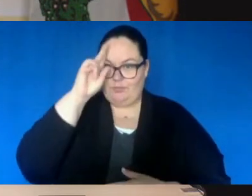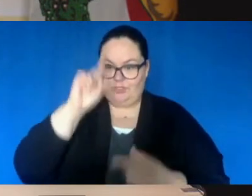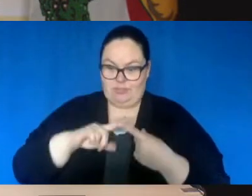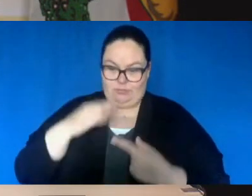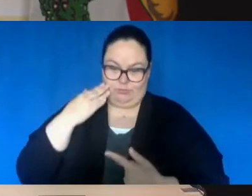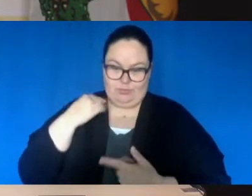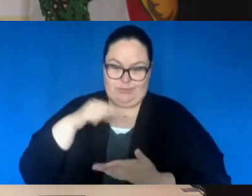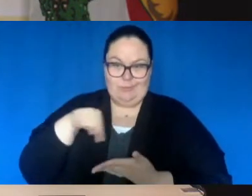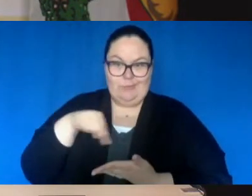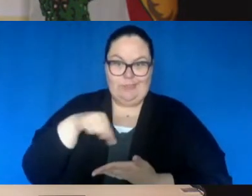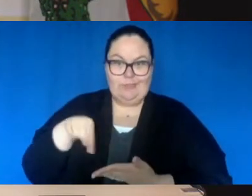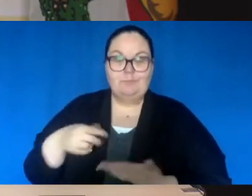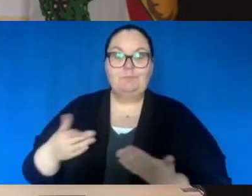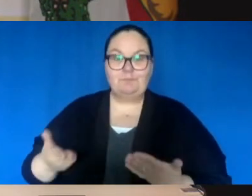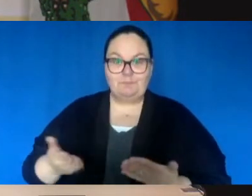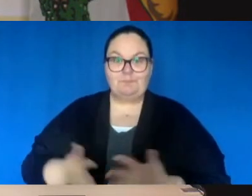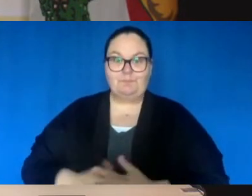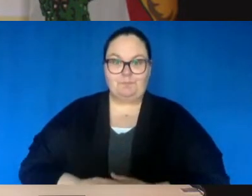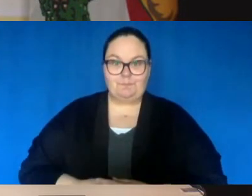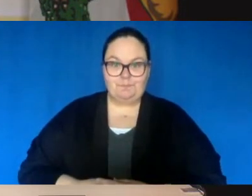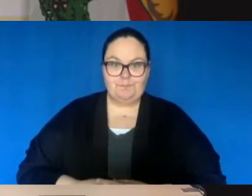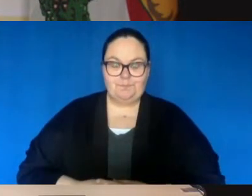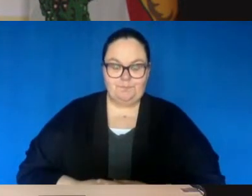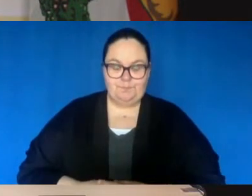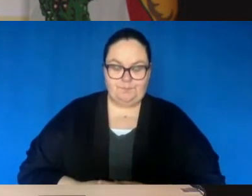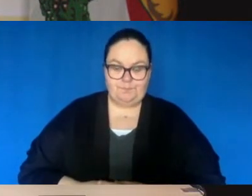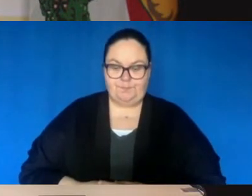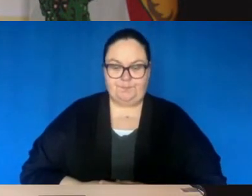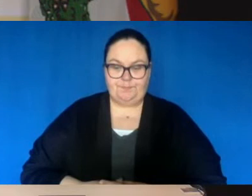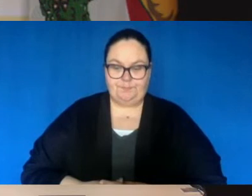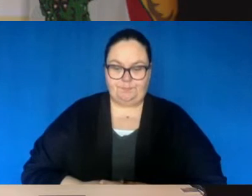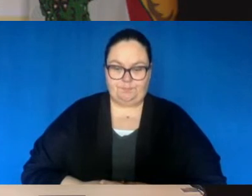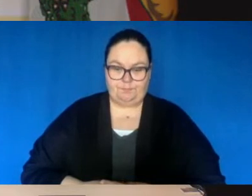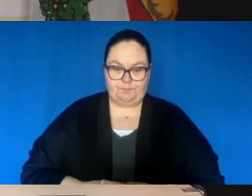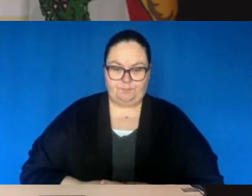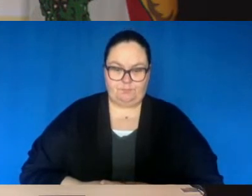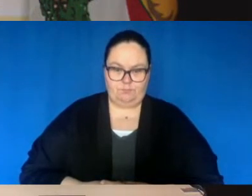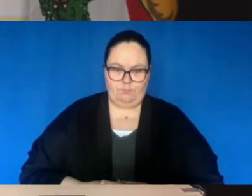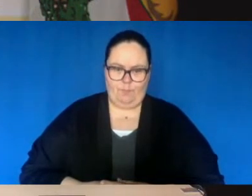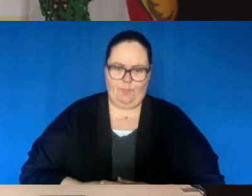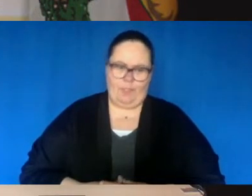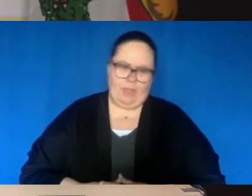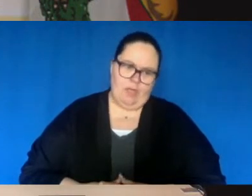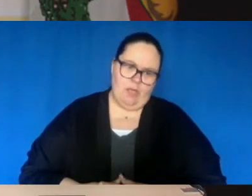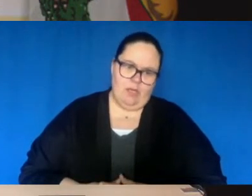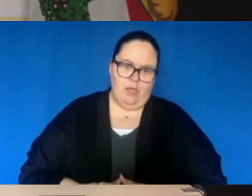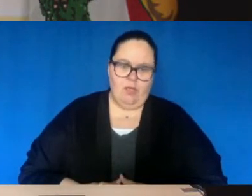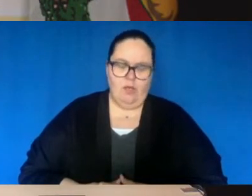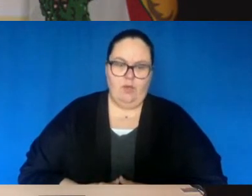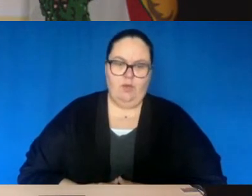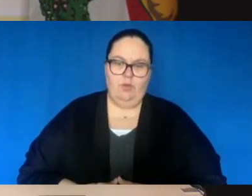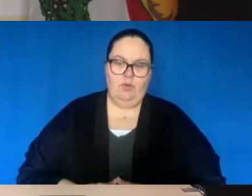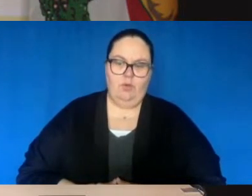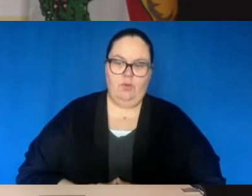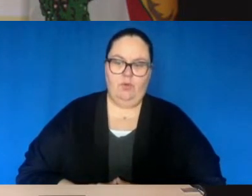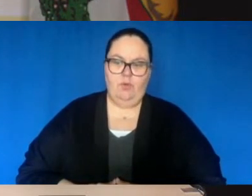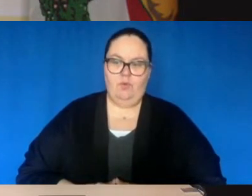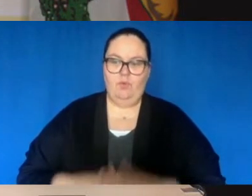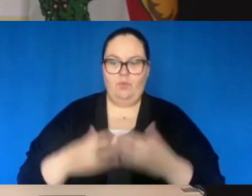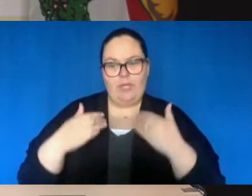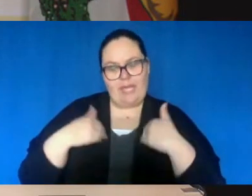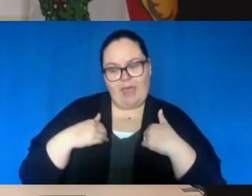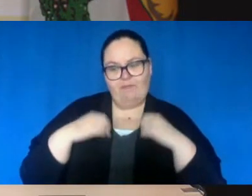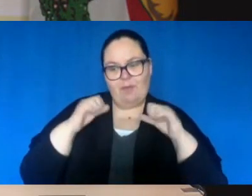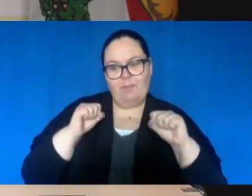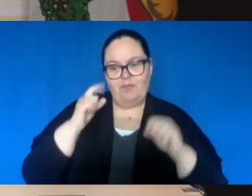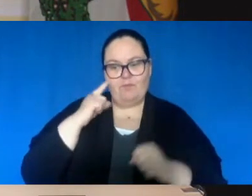past week. So really we have capacity to increase our ability to care for ICU patients